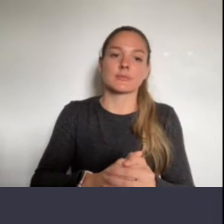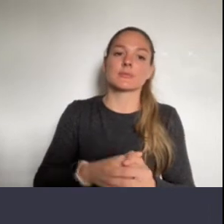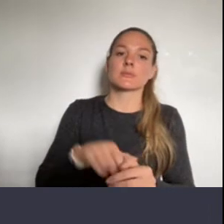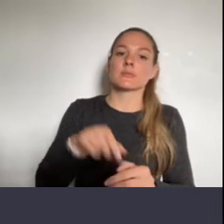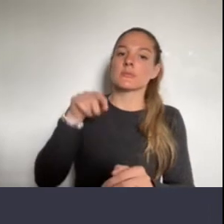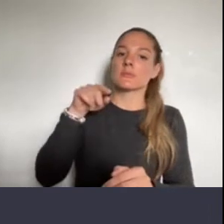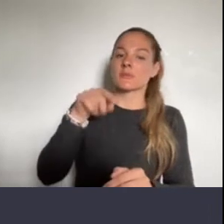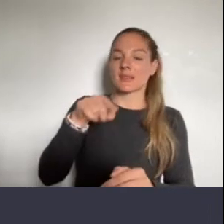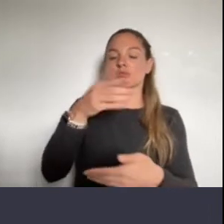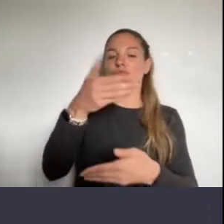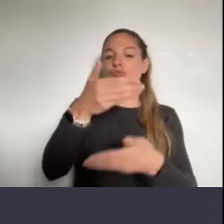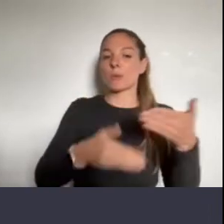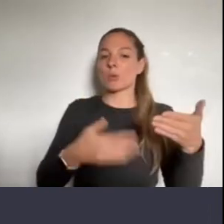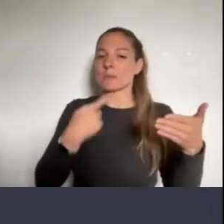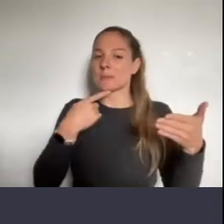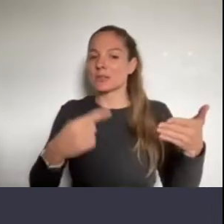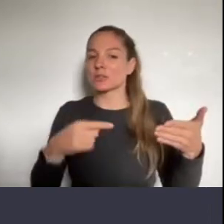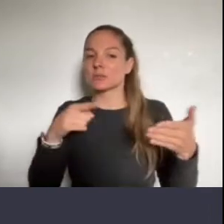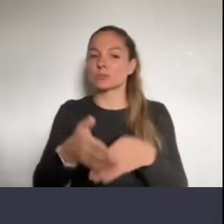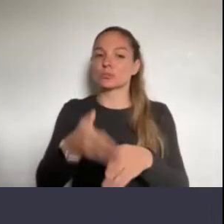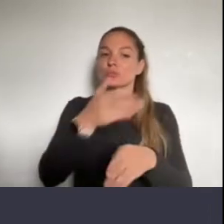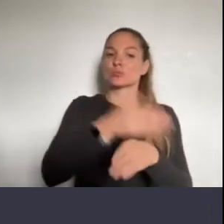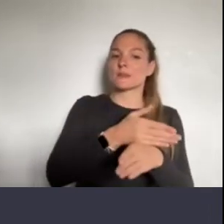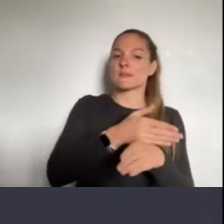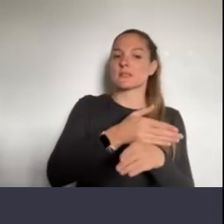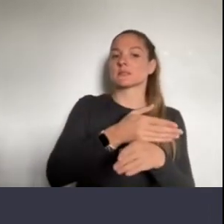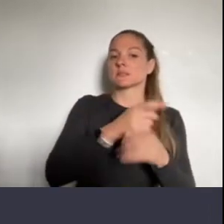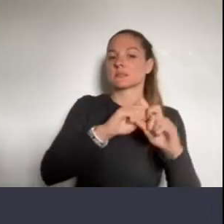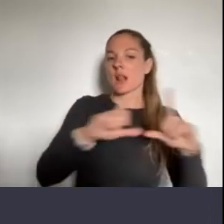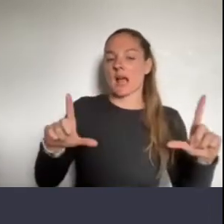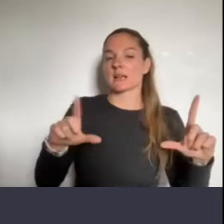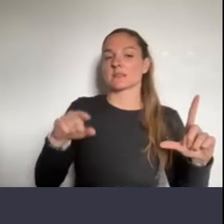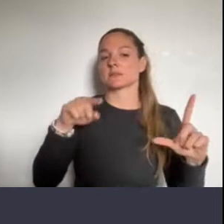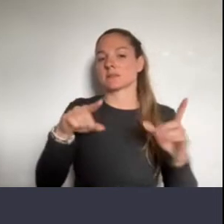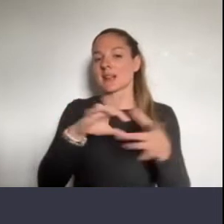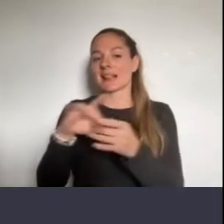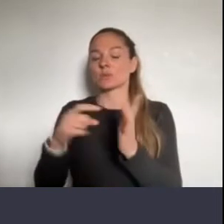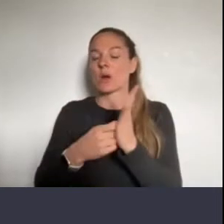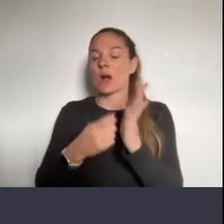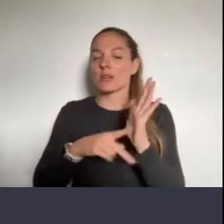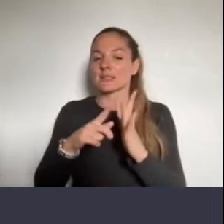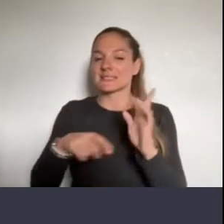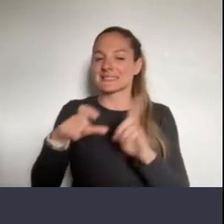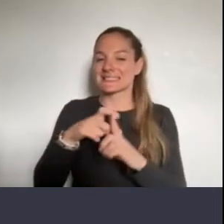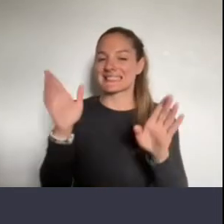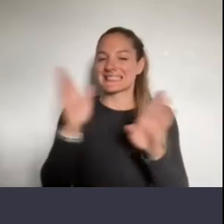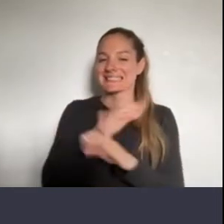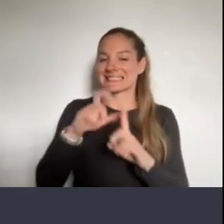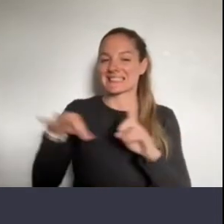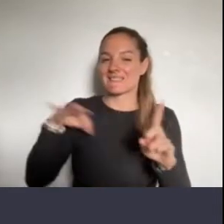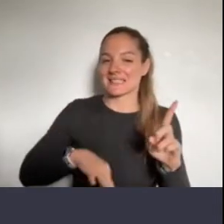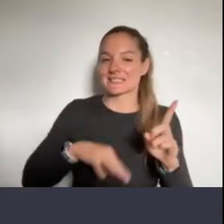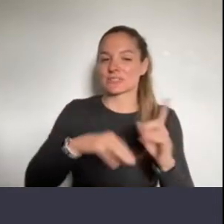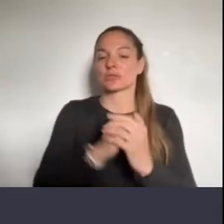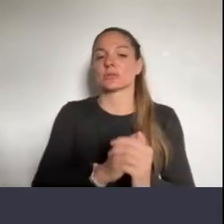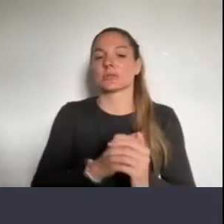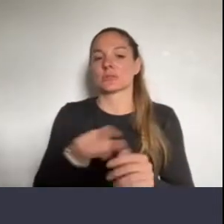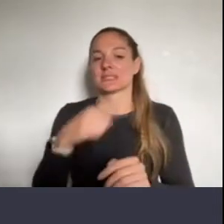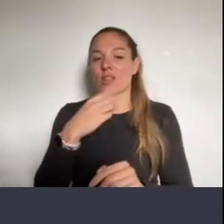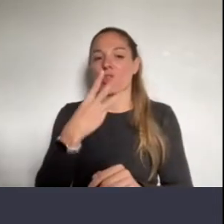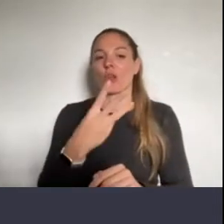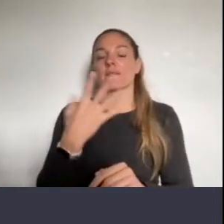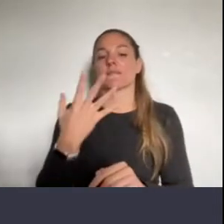same report that I mentioned in the previous slide around the from the RNID around hidden disadvantage, and that was saying that